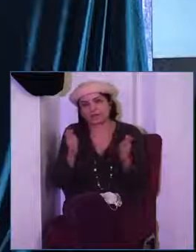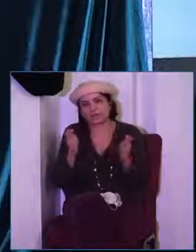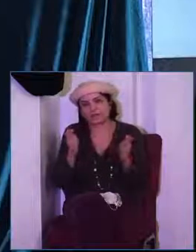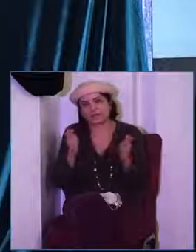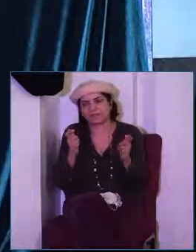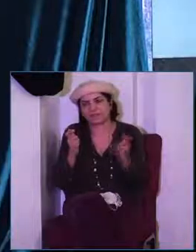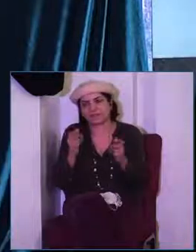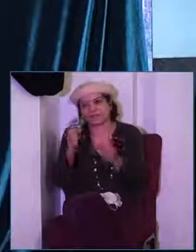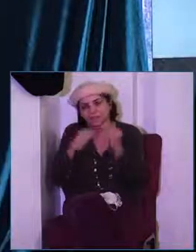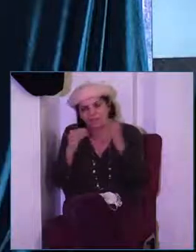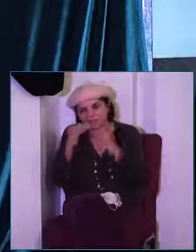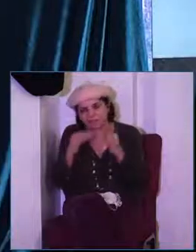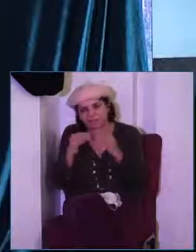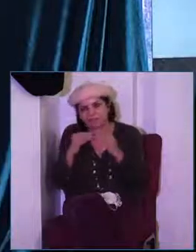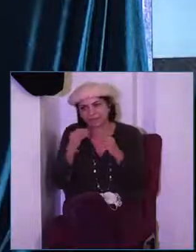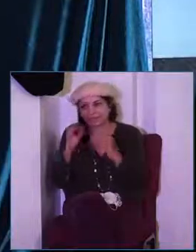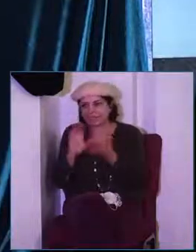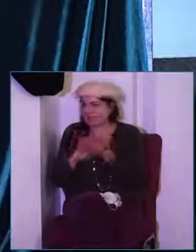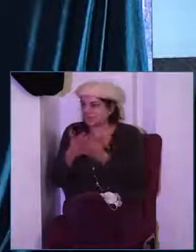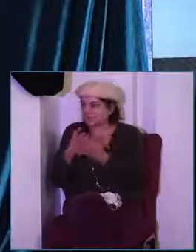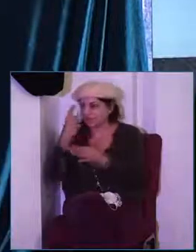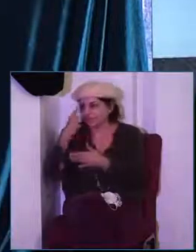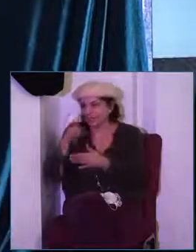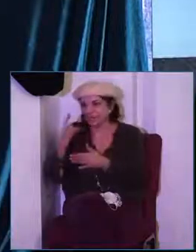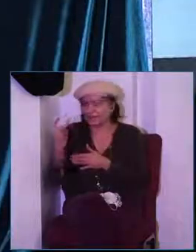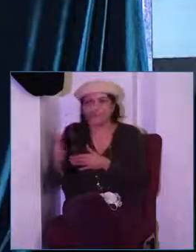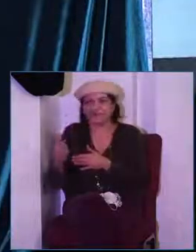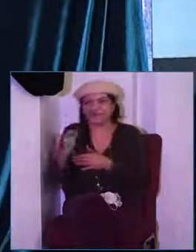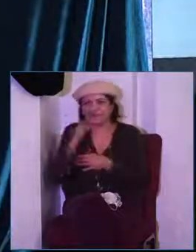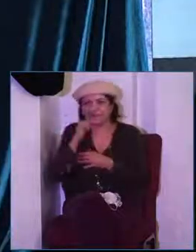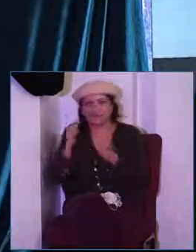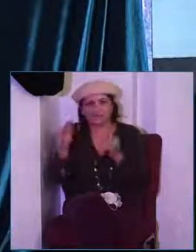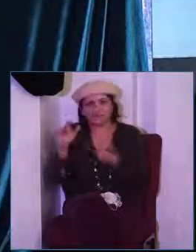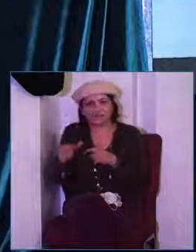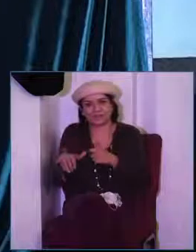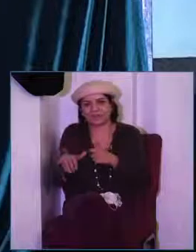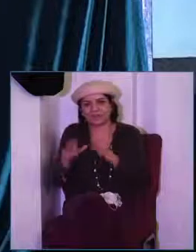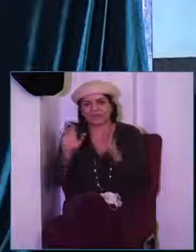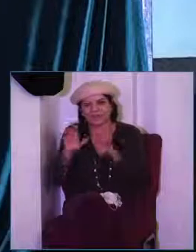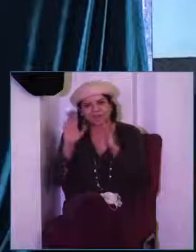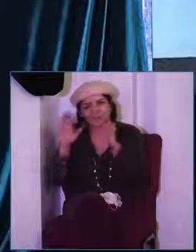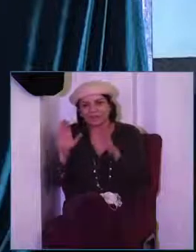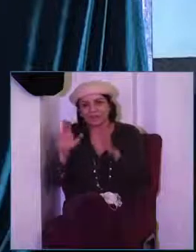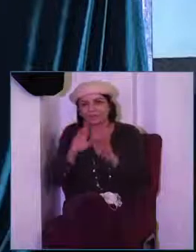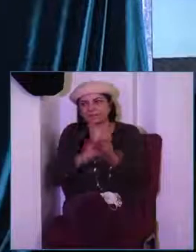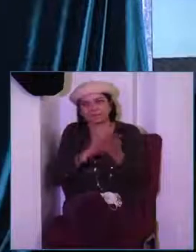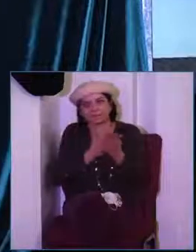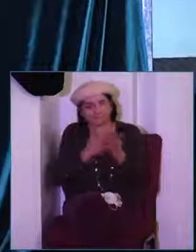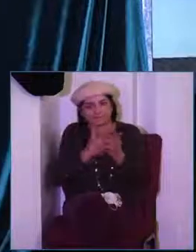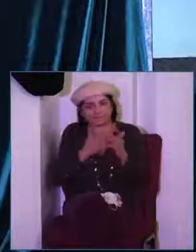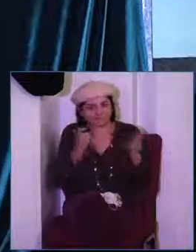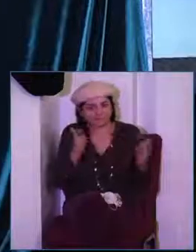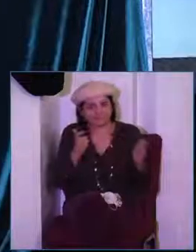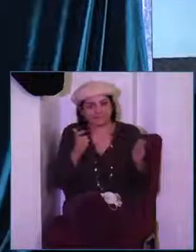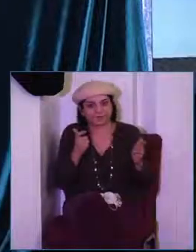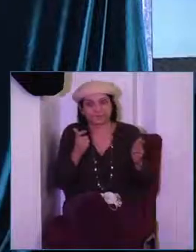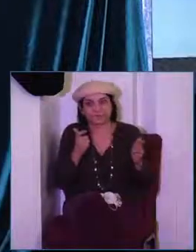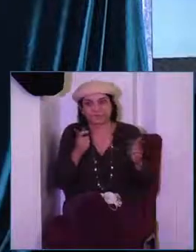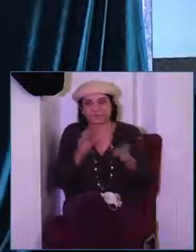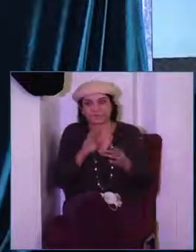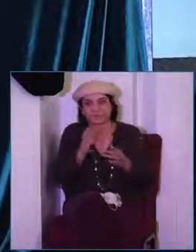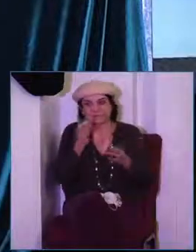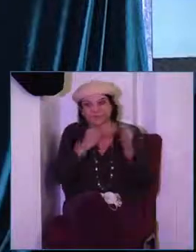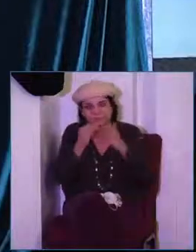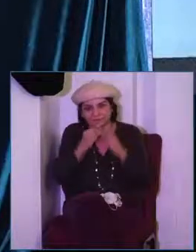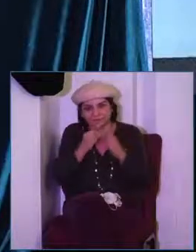lot more, but, you know, just cooking for one is not all that great. I end up cooking one big meal and then eating the same meal every